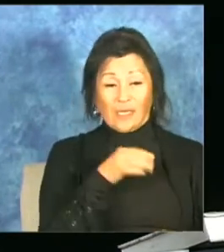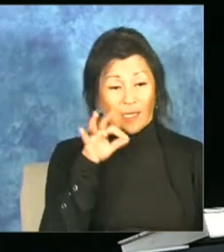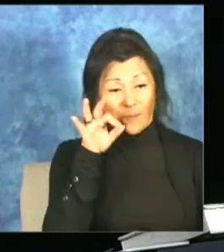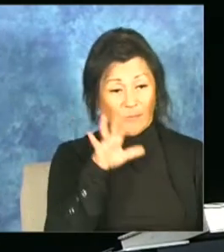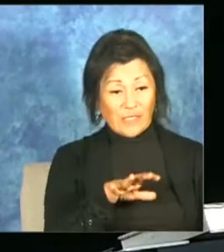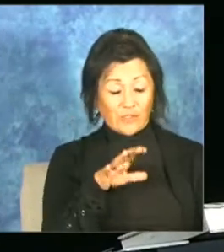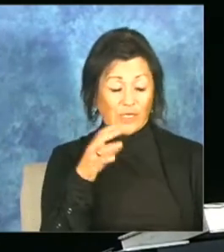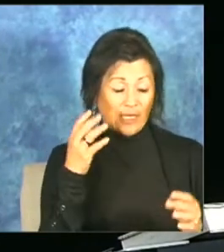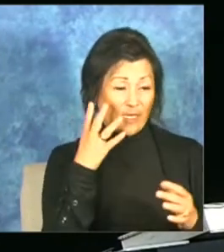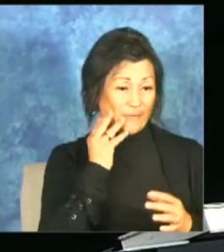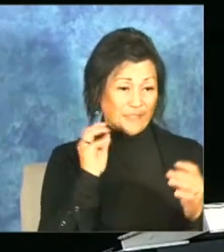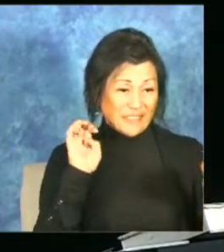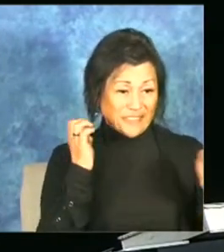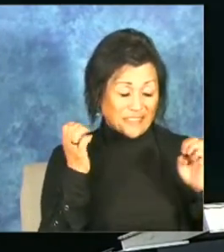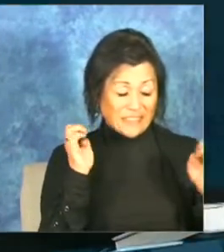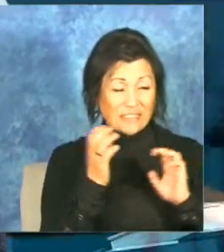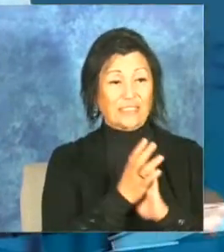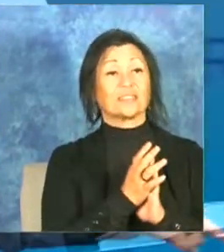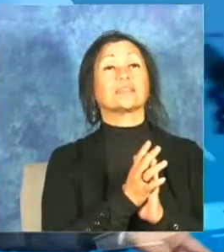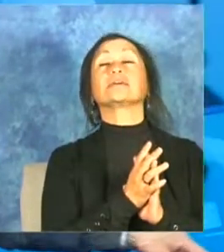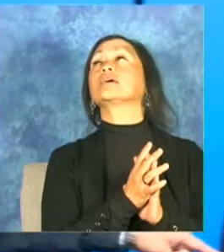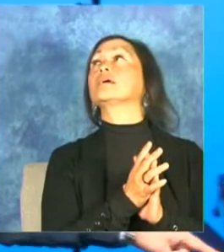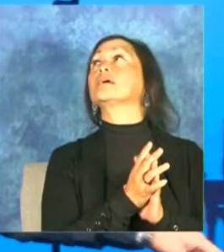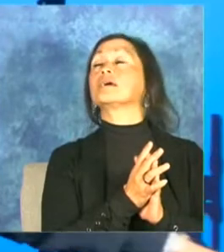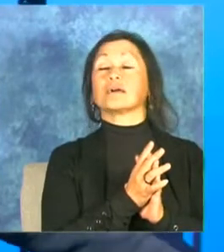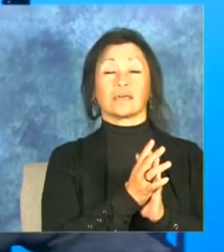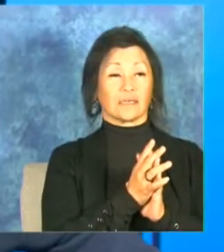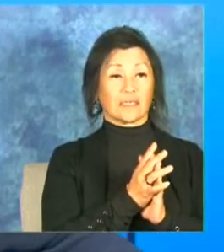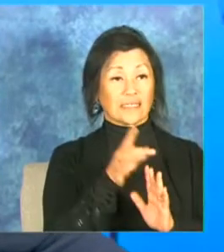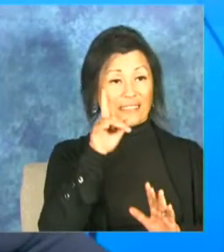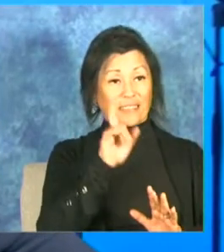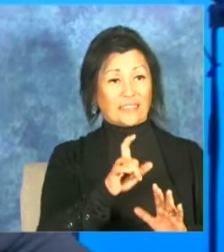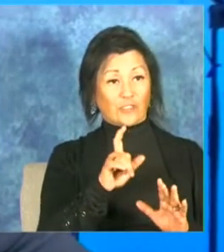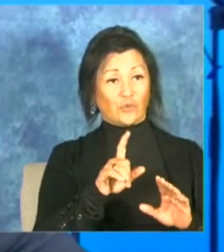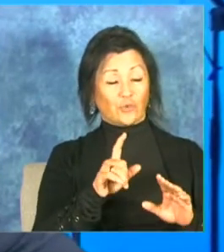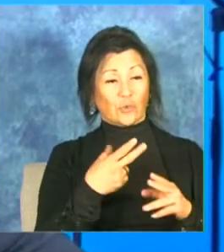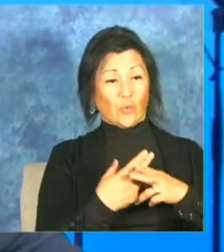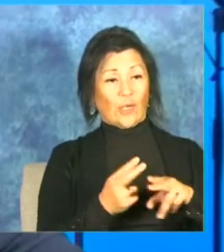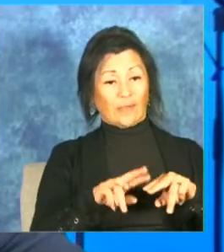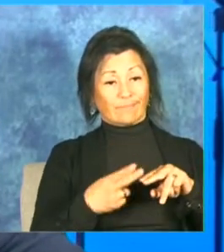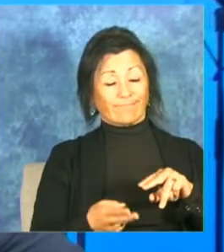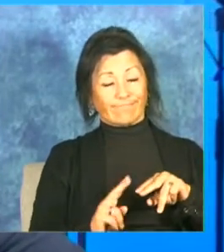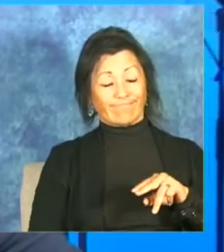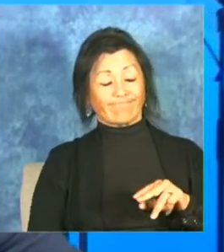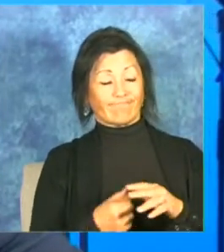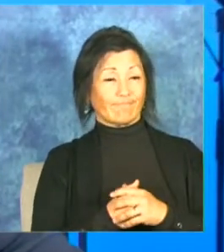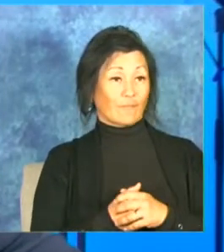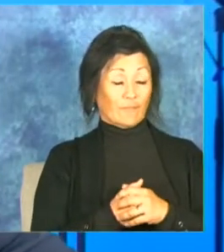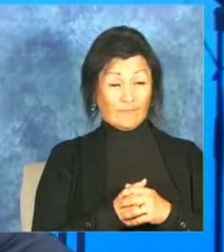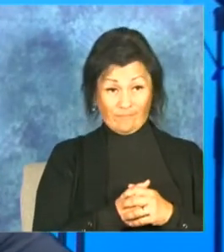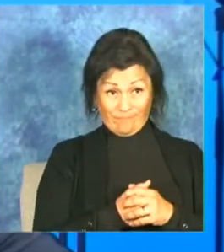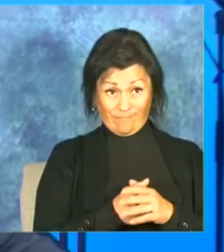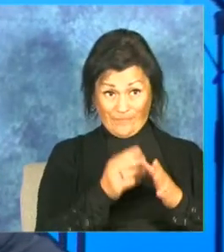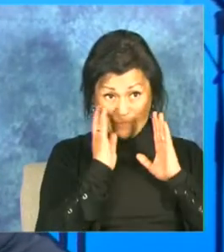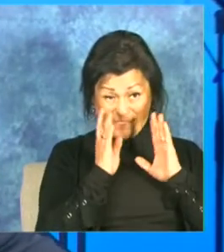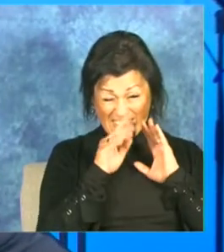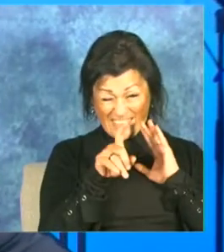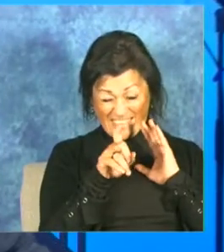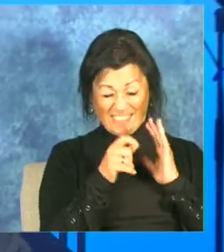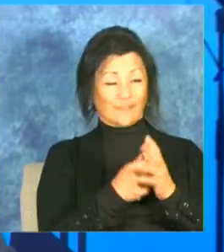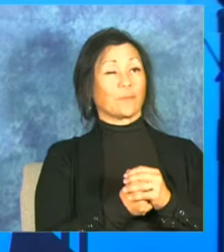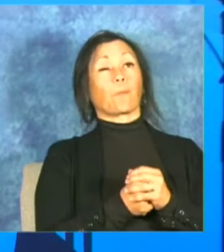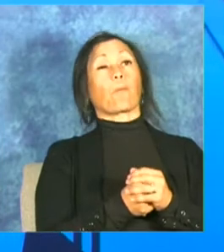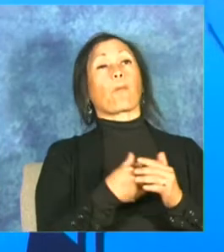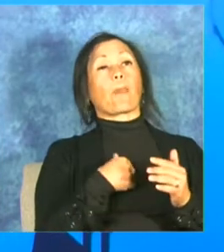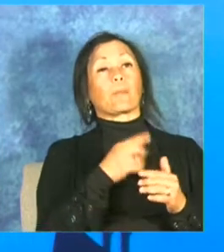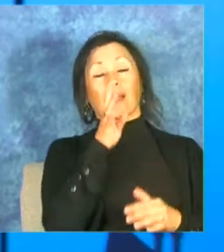in a crisis. Pastor was in a crisis back here because he needs to lose weight. Hello, are you there? But